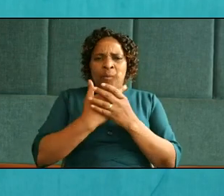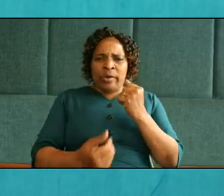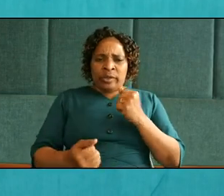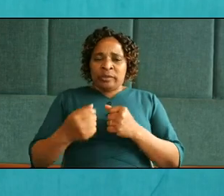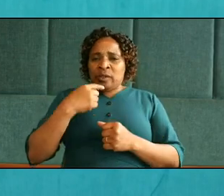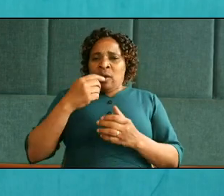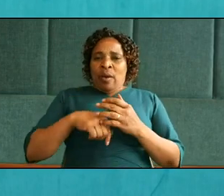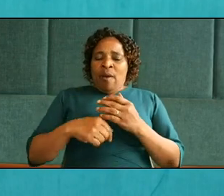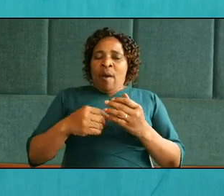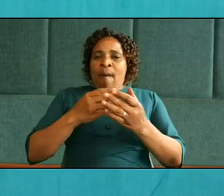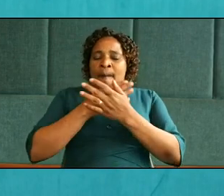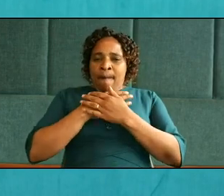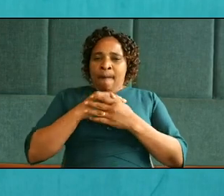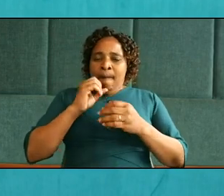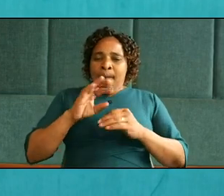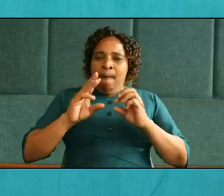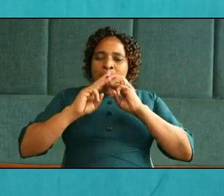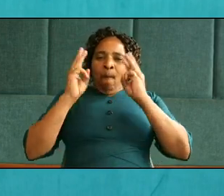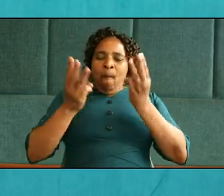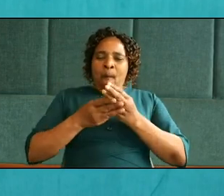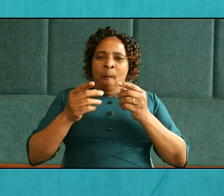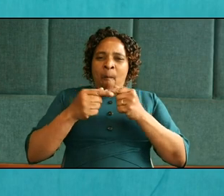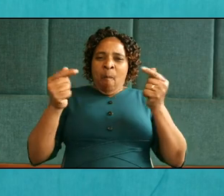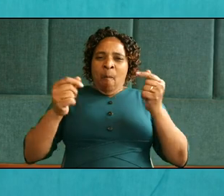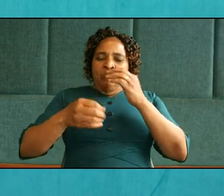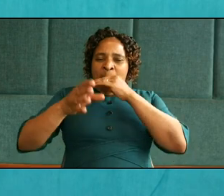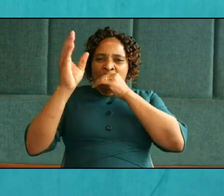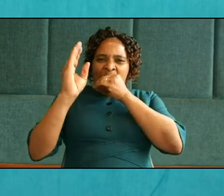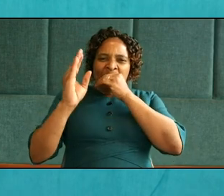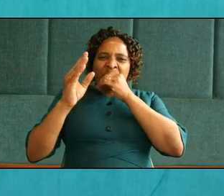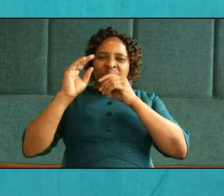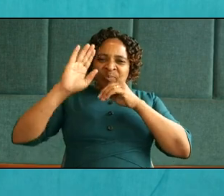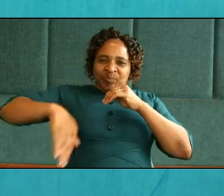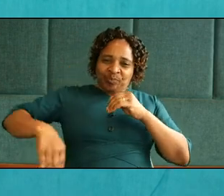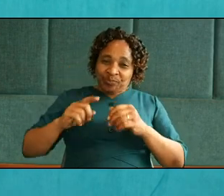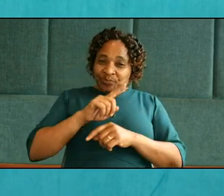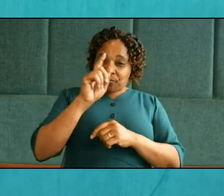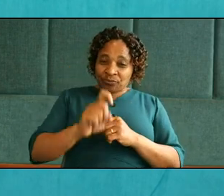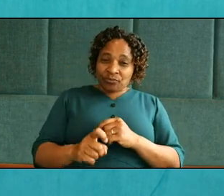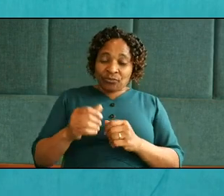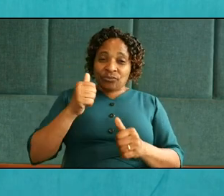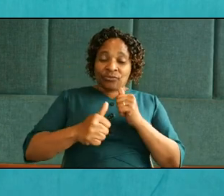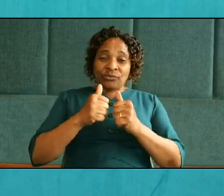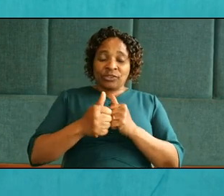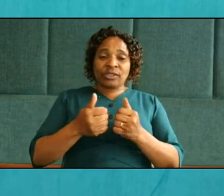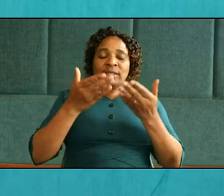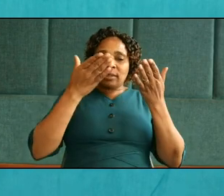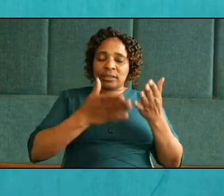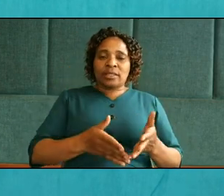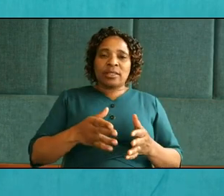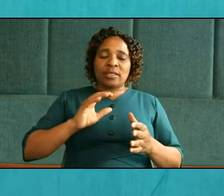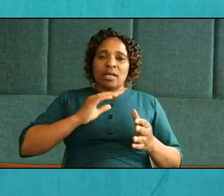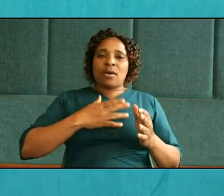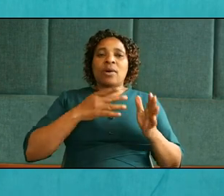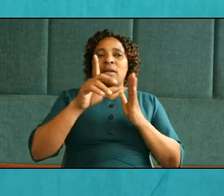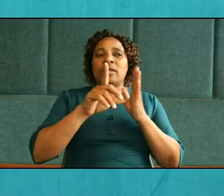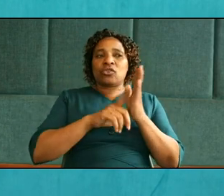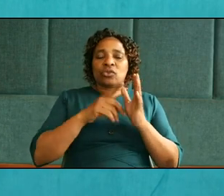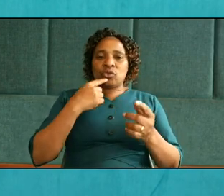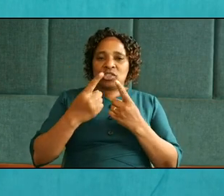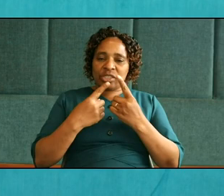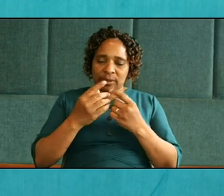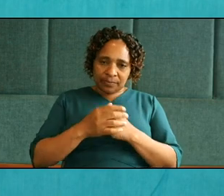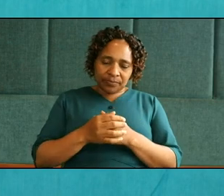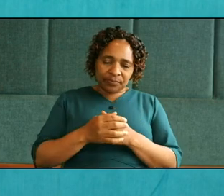a friend of the world is an enemy of God. And the last question, even that is also right there in our lesson, that says